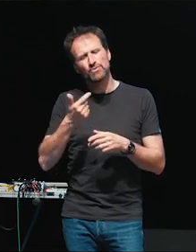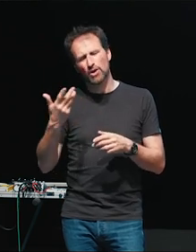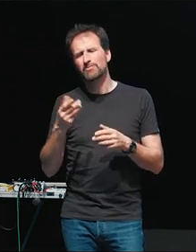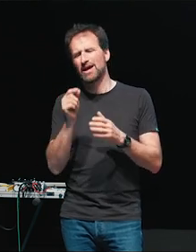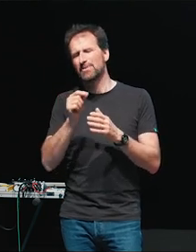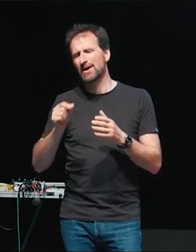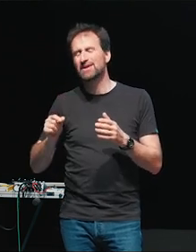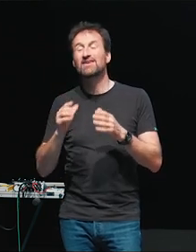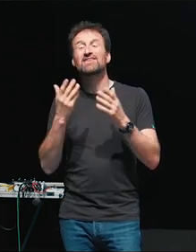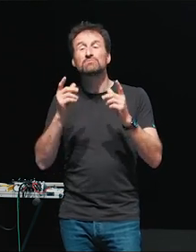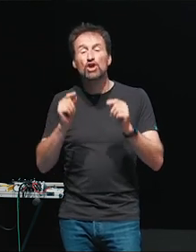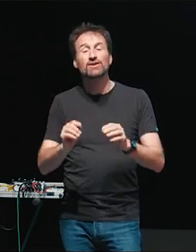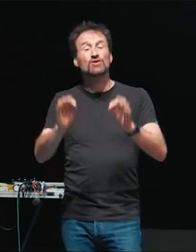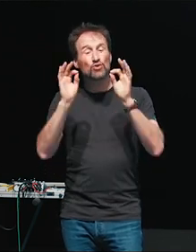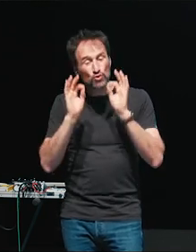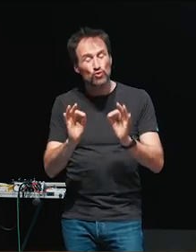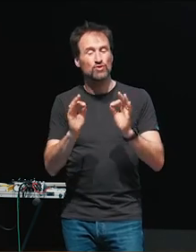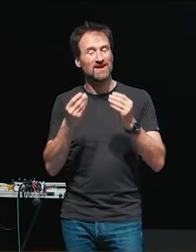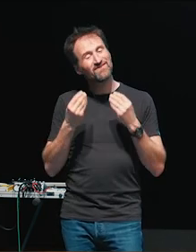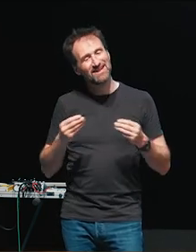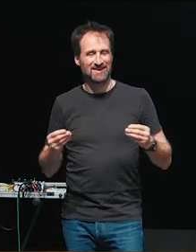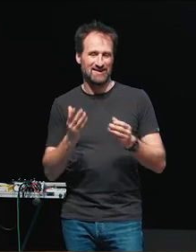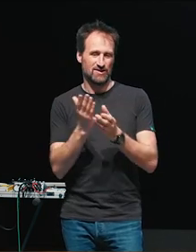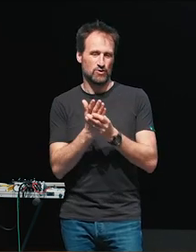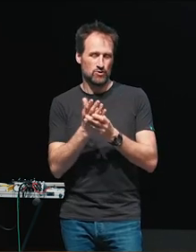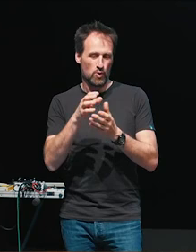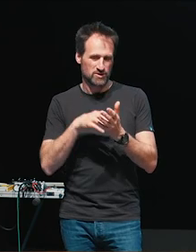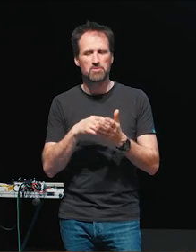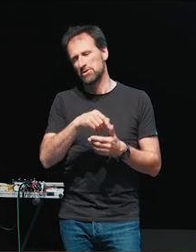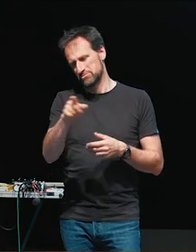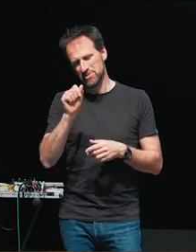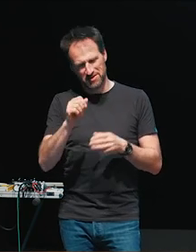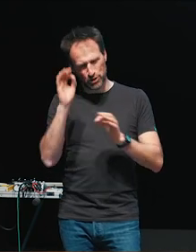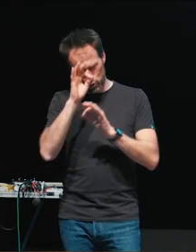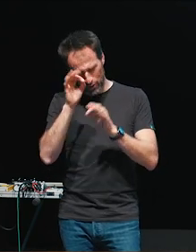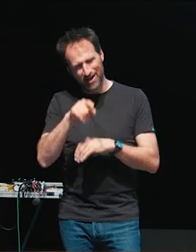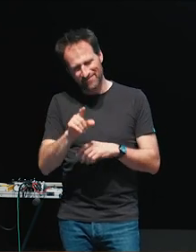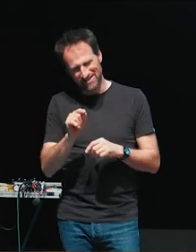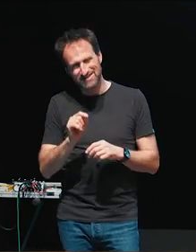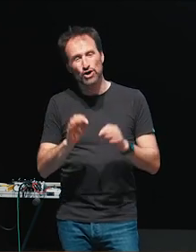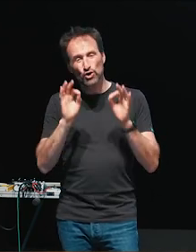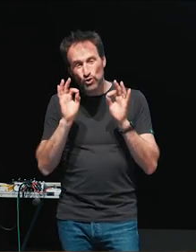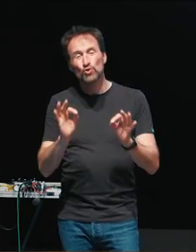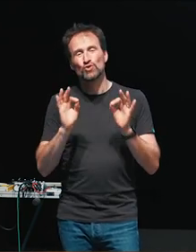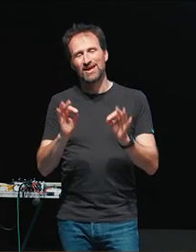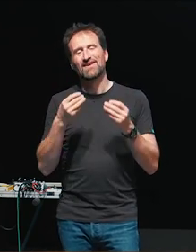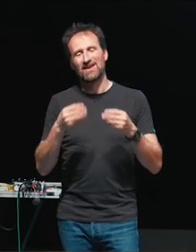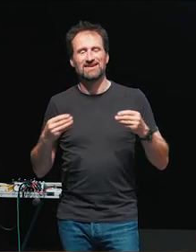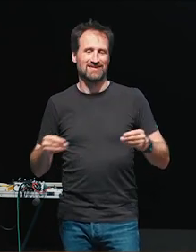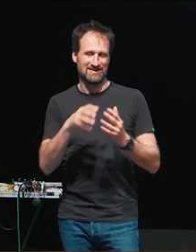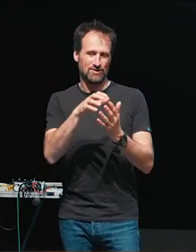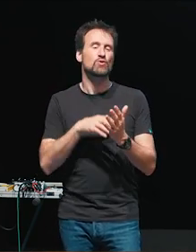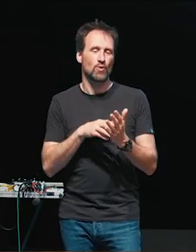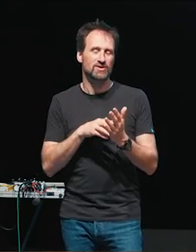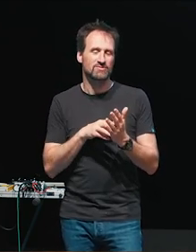really don't have time to get into. All of us know this. All of us can Google this. So good quality code is definitely an investment for